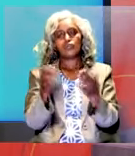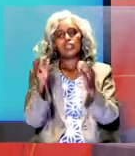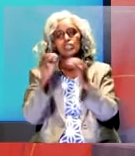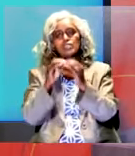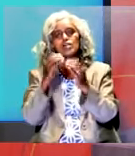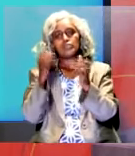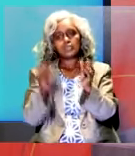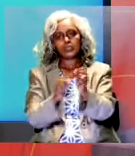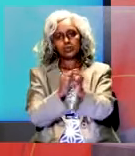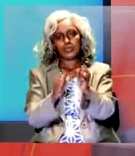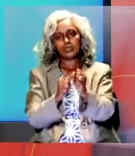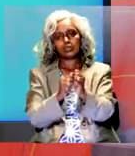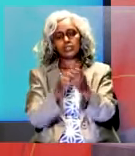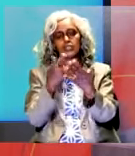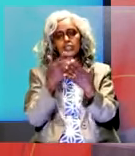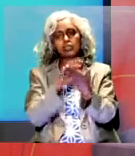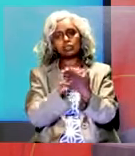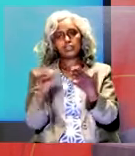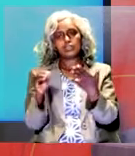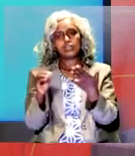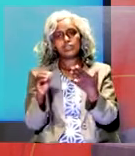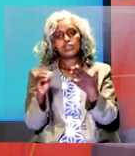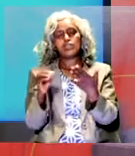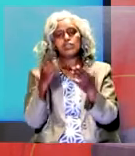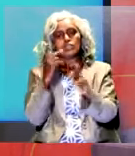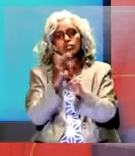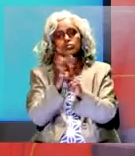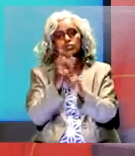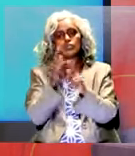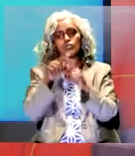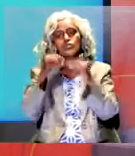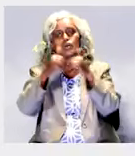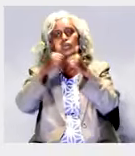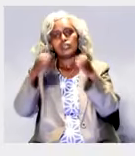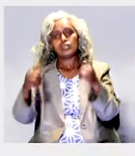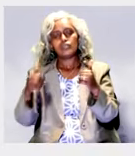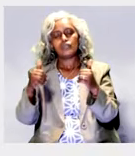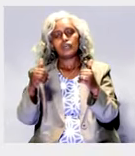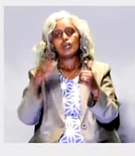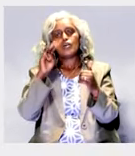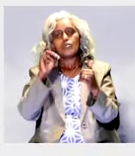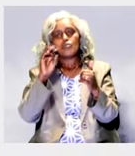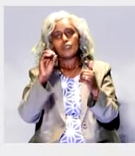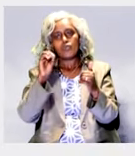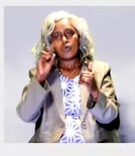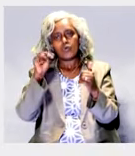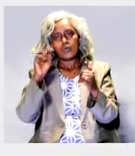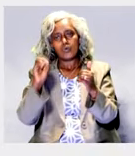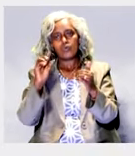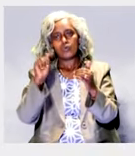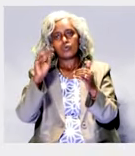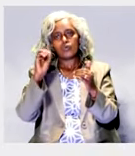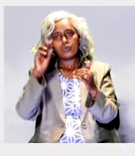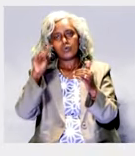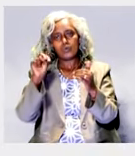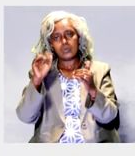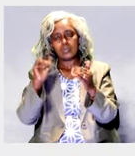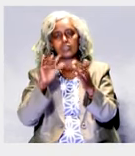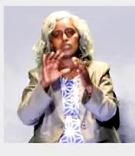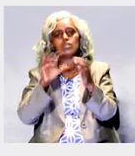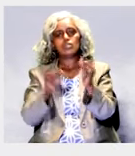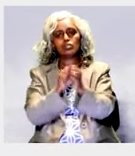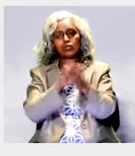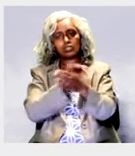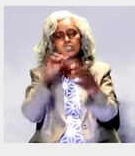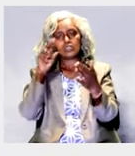some sequence, and you are expected to identify monotonic sequence, null